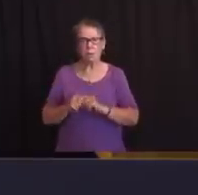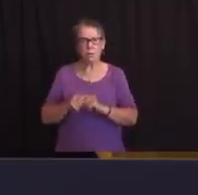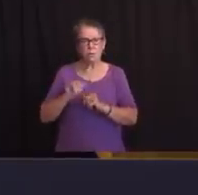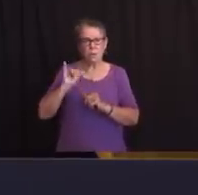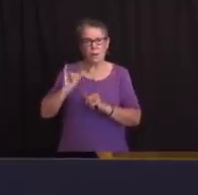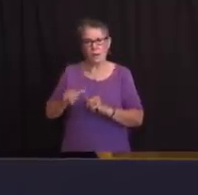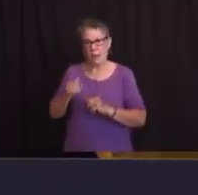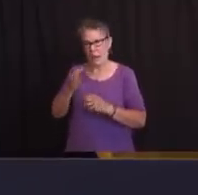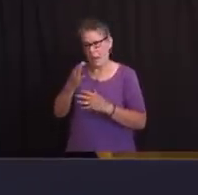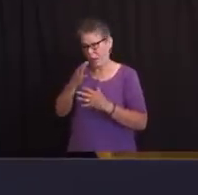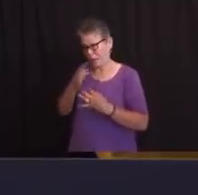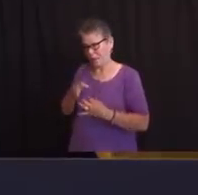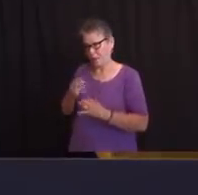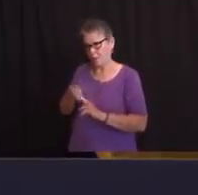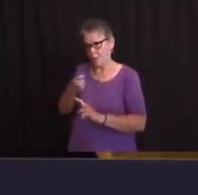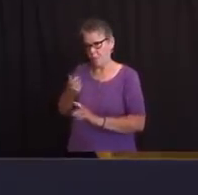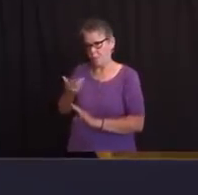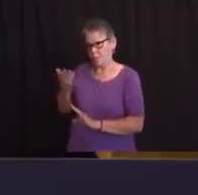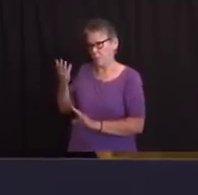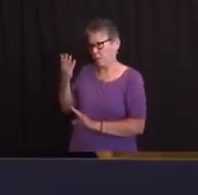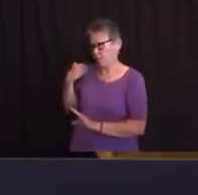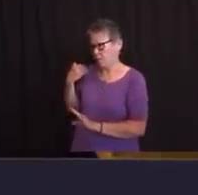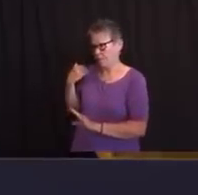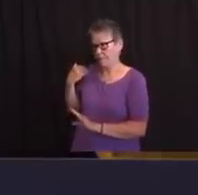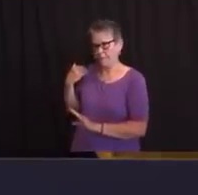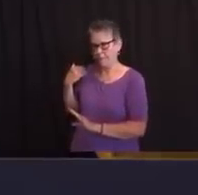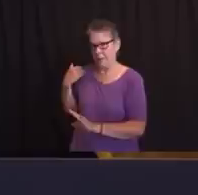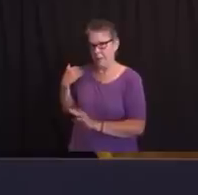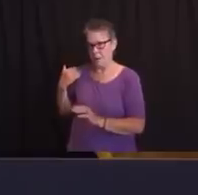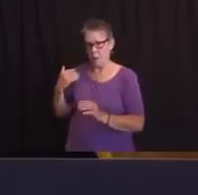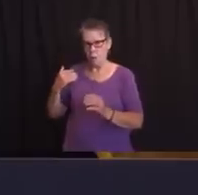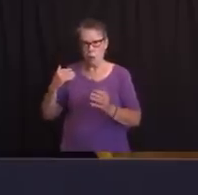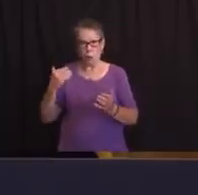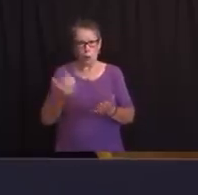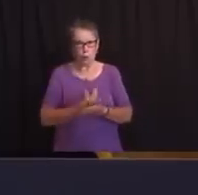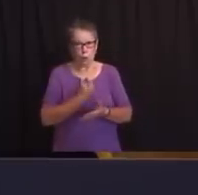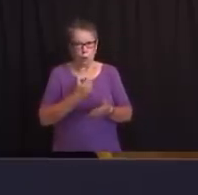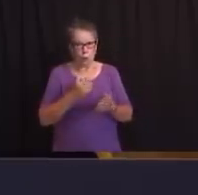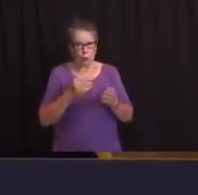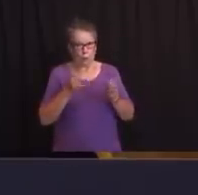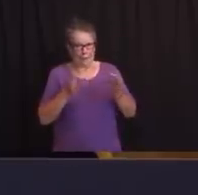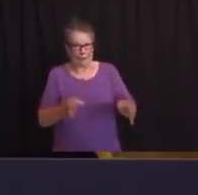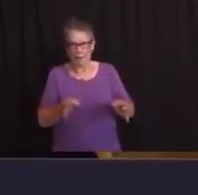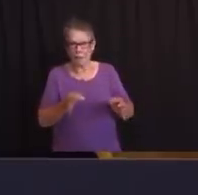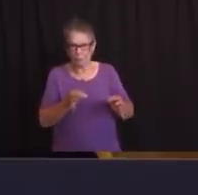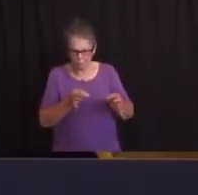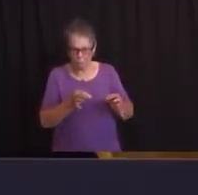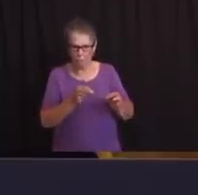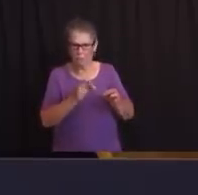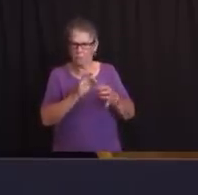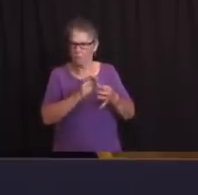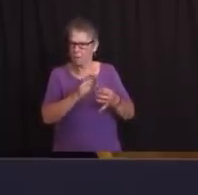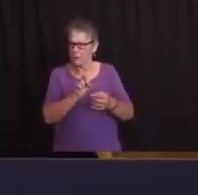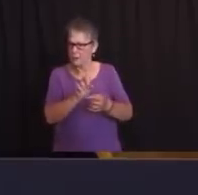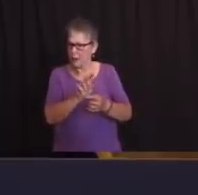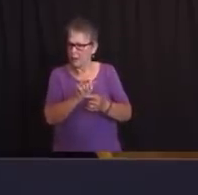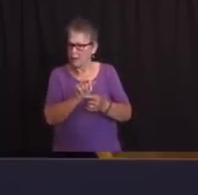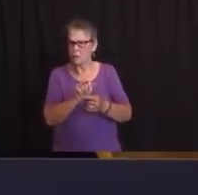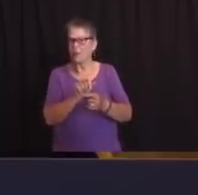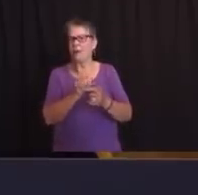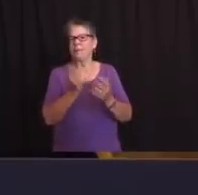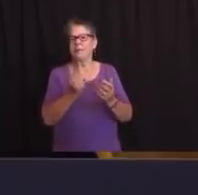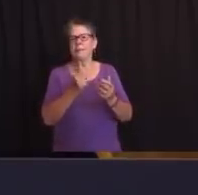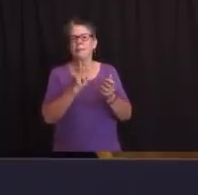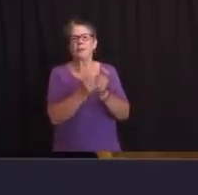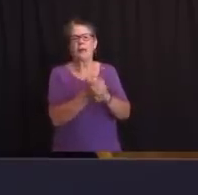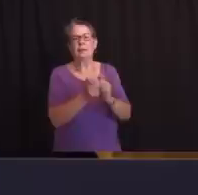And if it were some other way, if there was some magic number we've got hidden somewhere, we would be